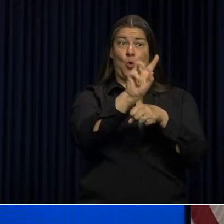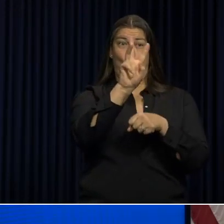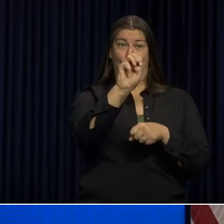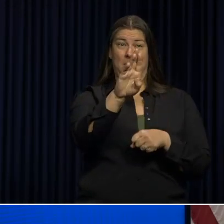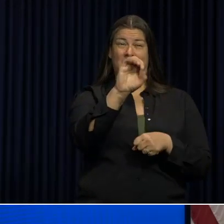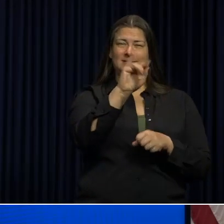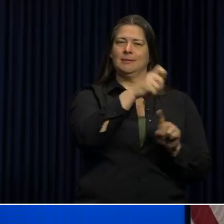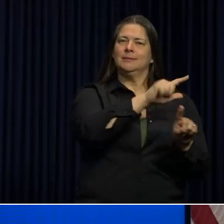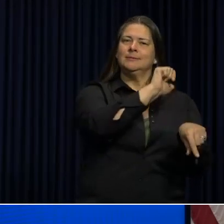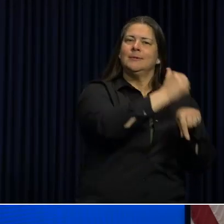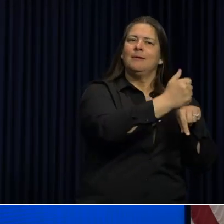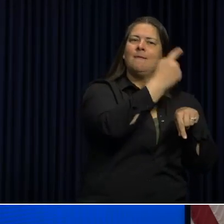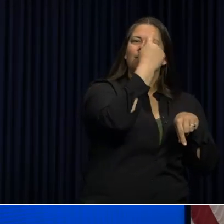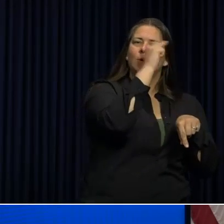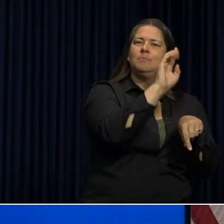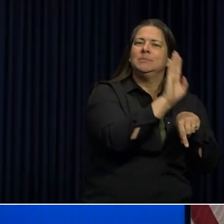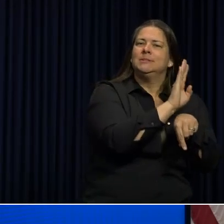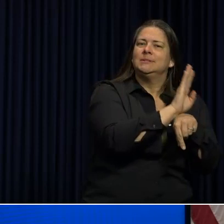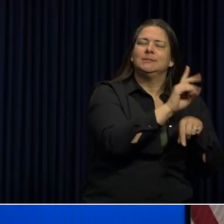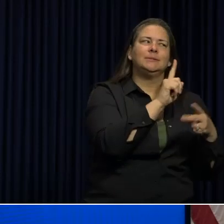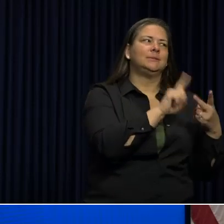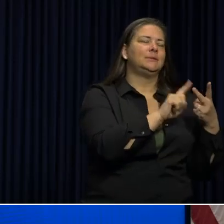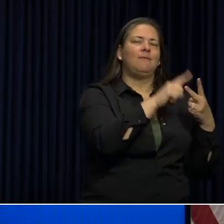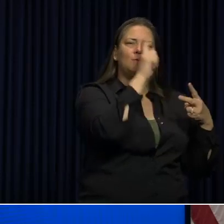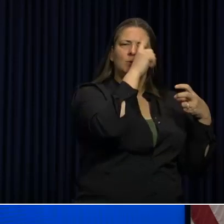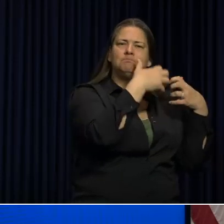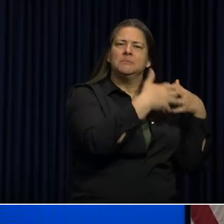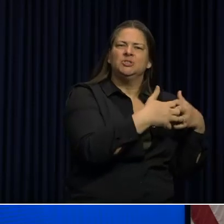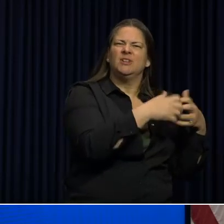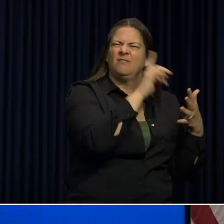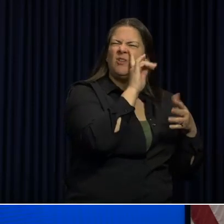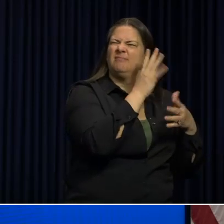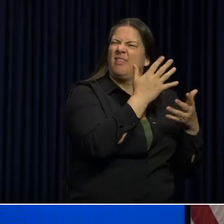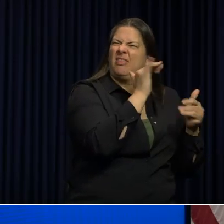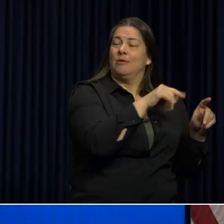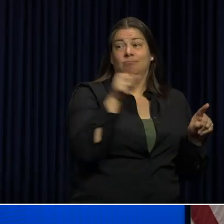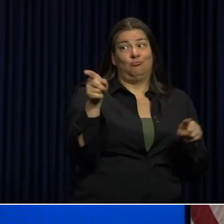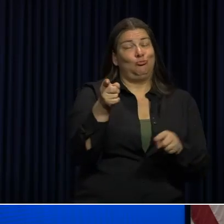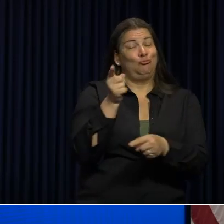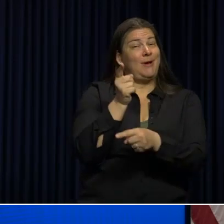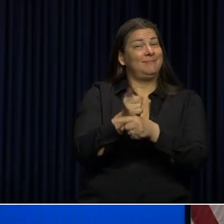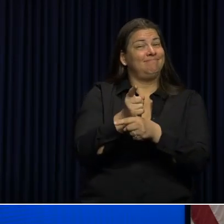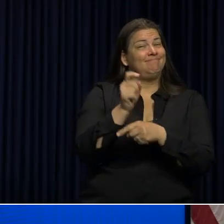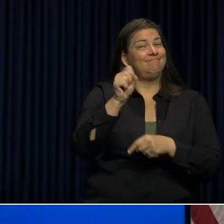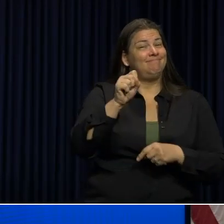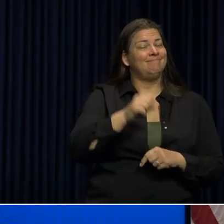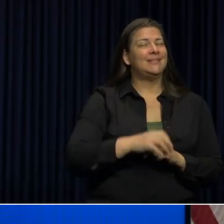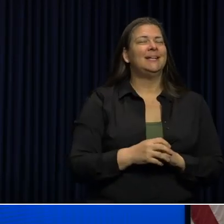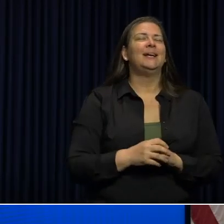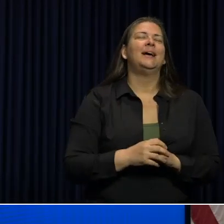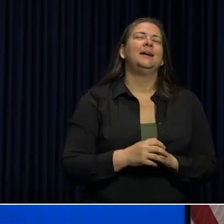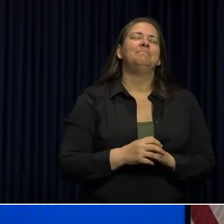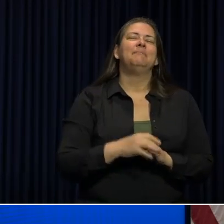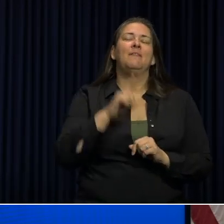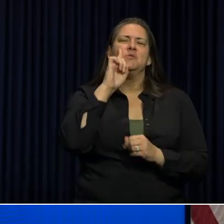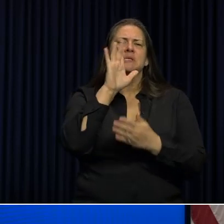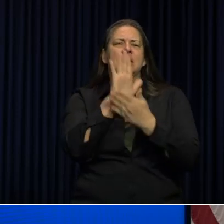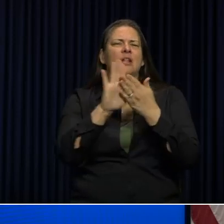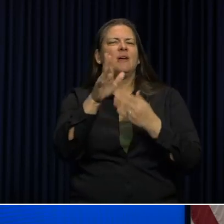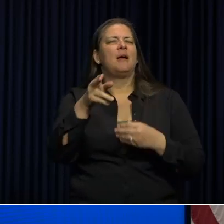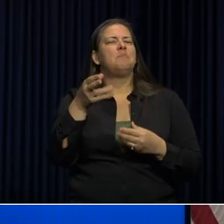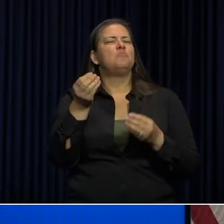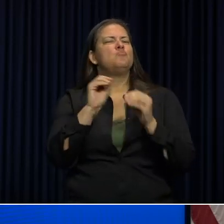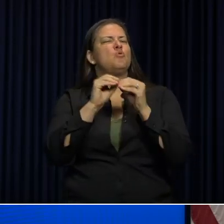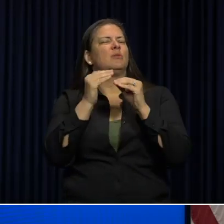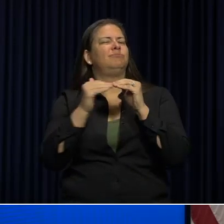front-facing businesses and industry, and you're right, it is. And thoughts about higher education and where